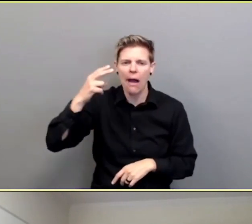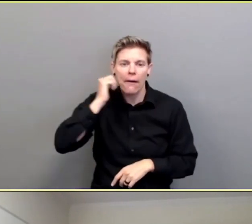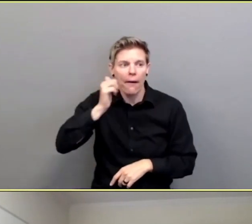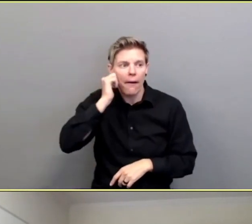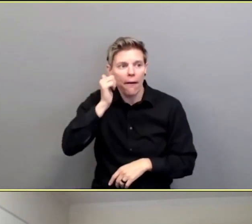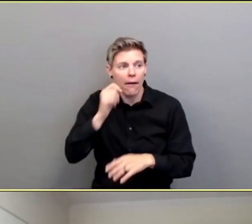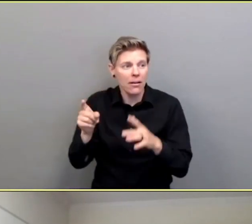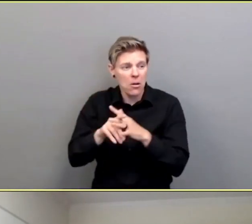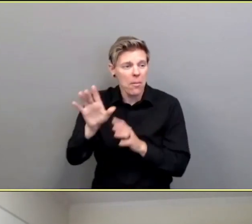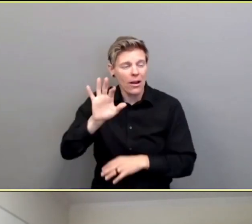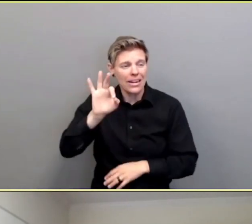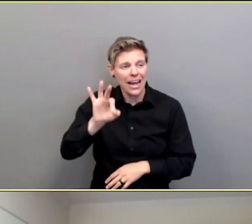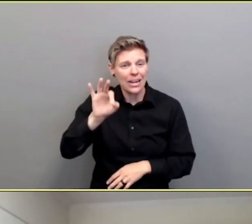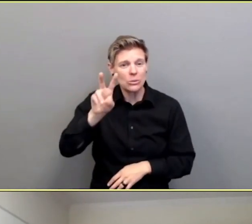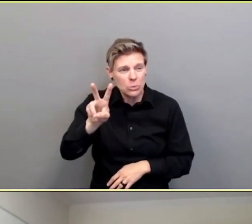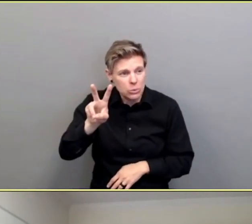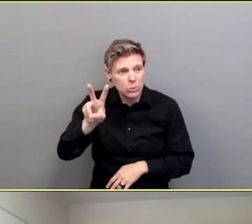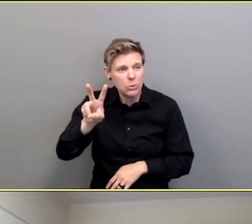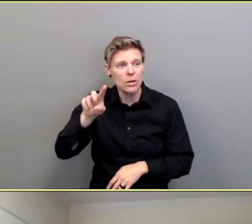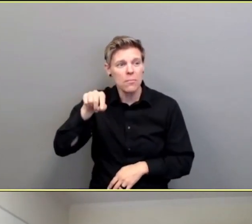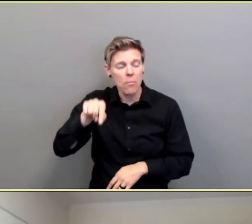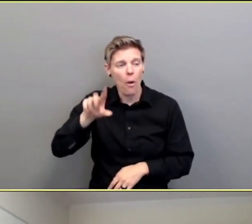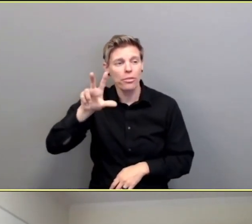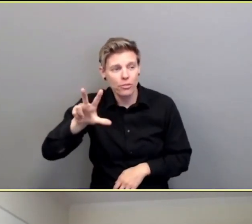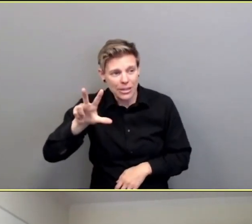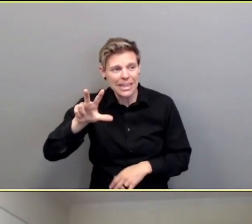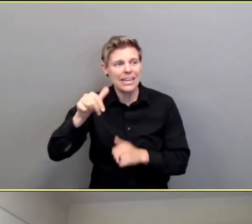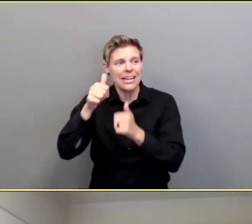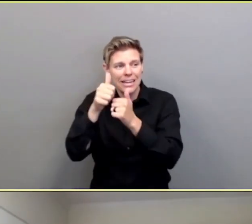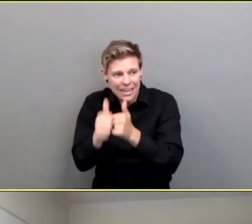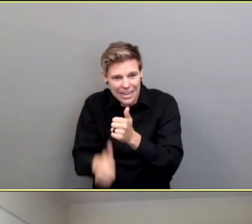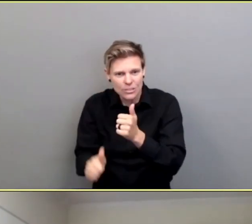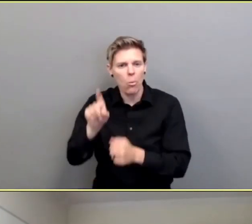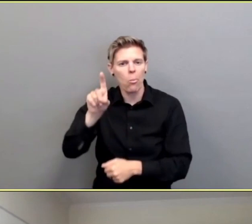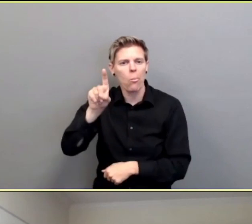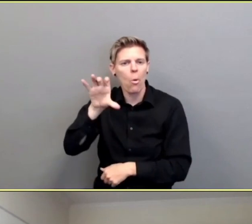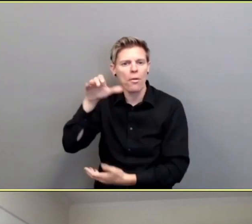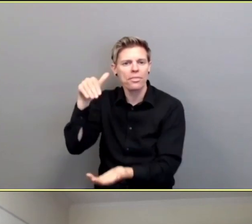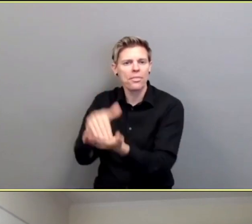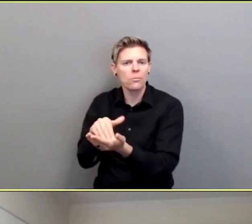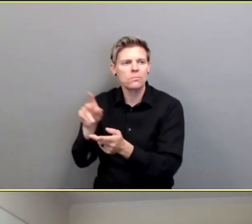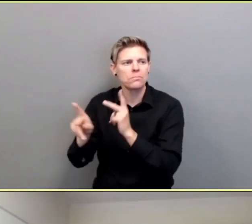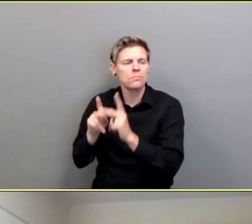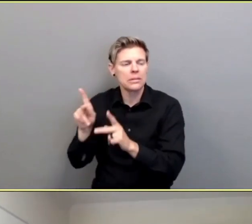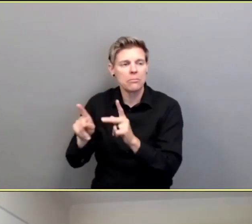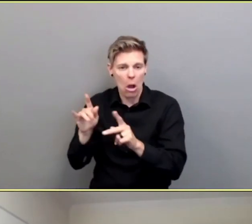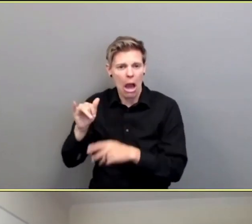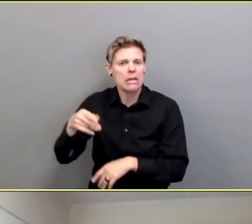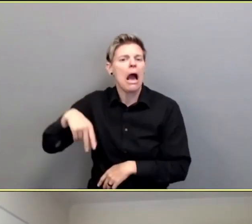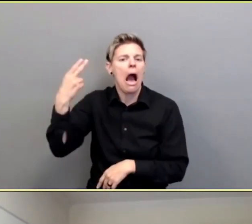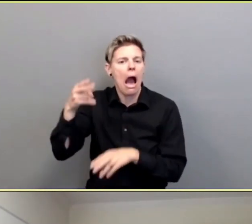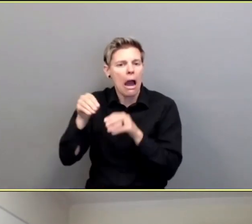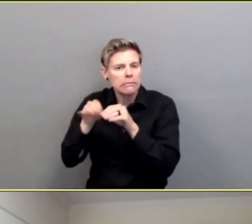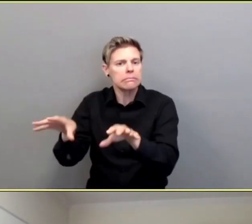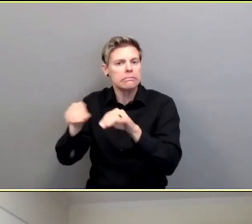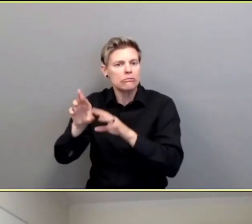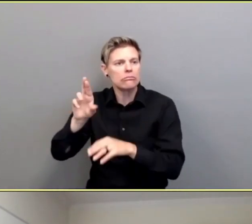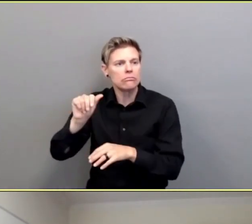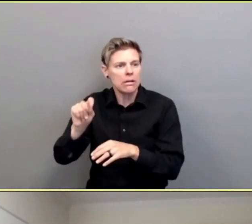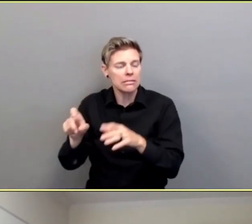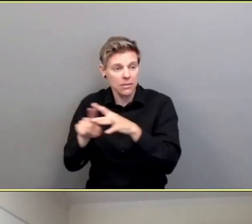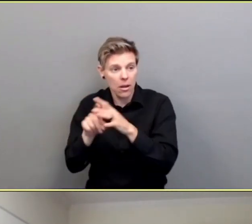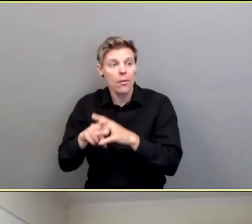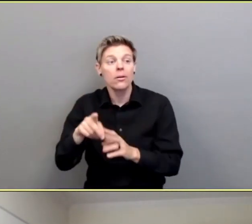92.3 per 100,000 persons, and a very high test percent positivity of over 14%. So